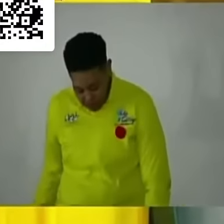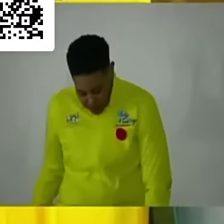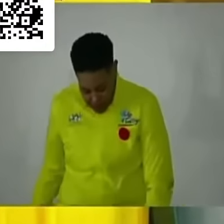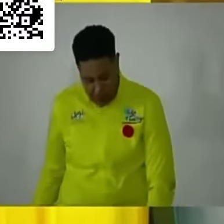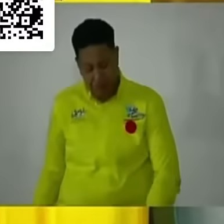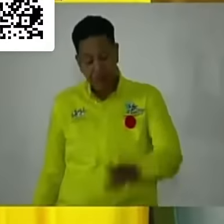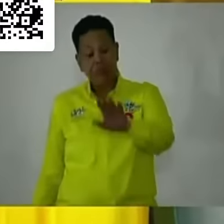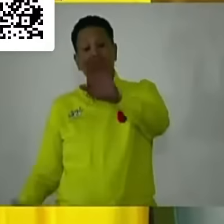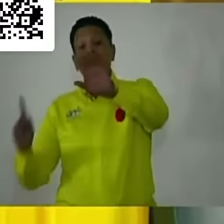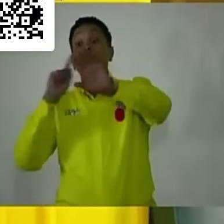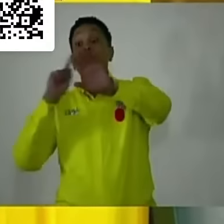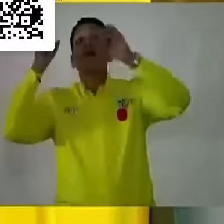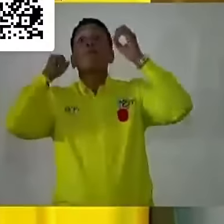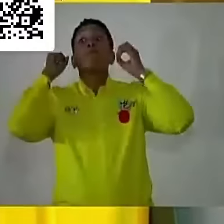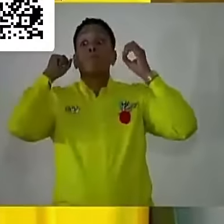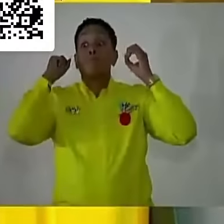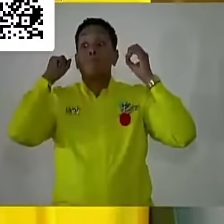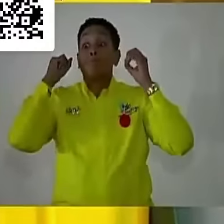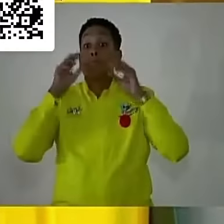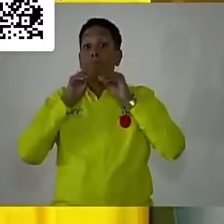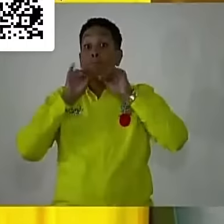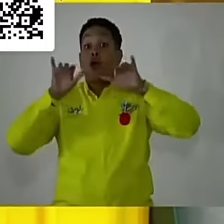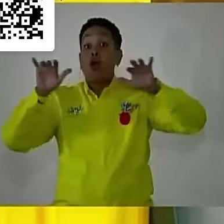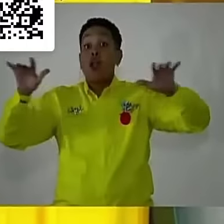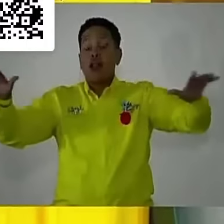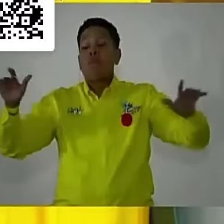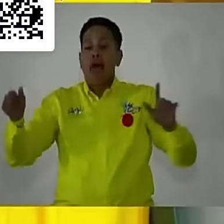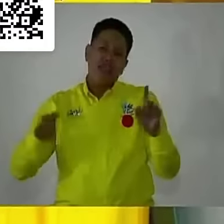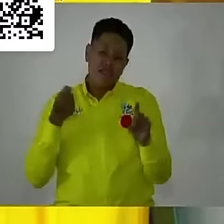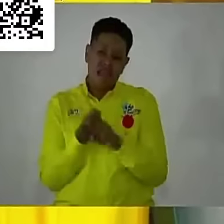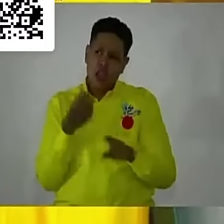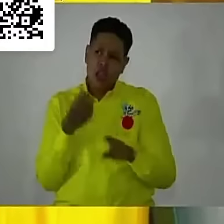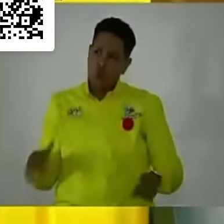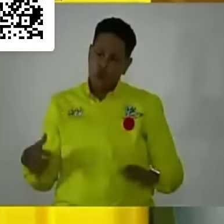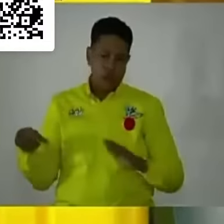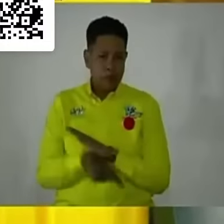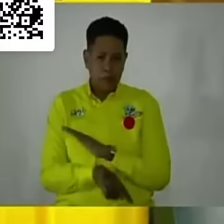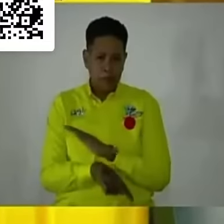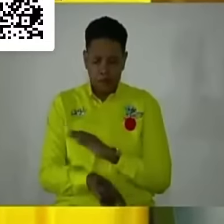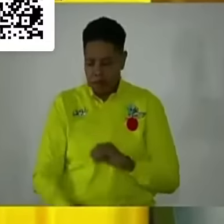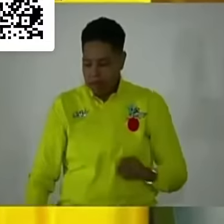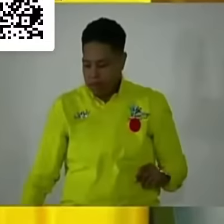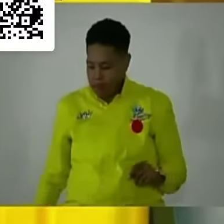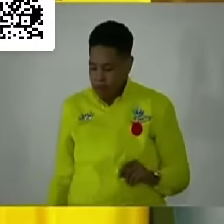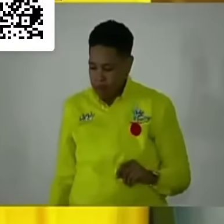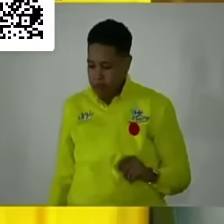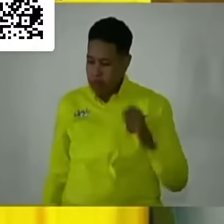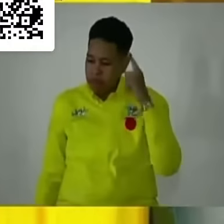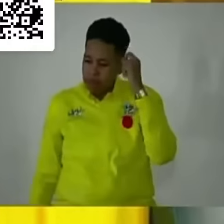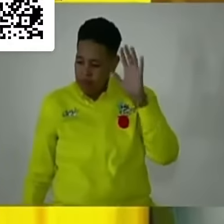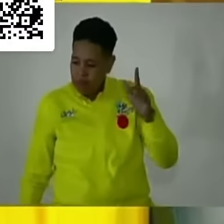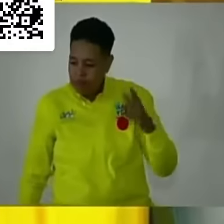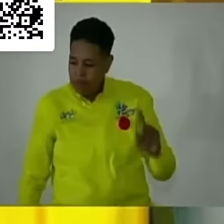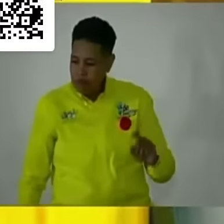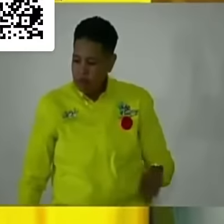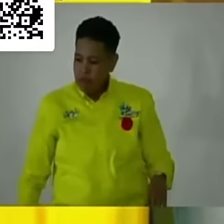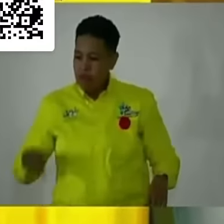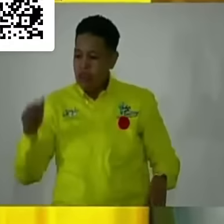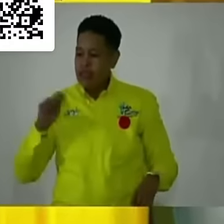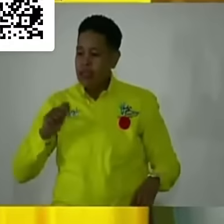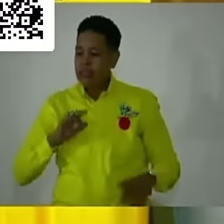far as the multiplier effect is extensive. However,